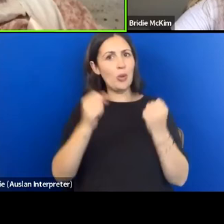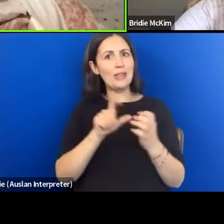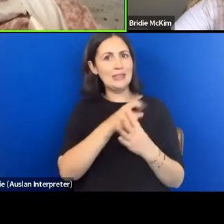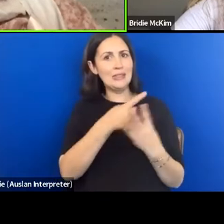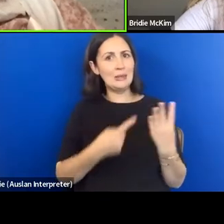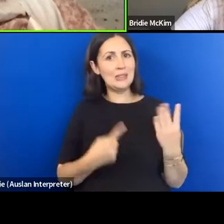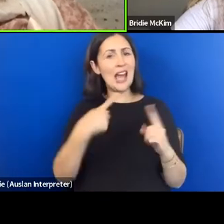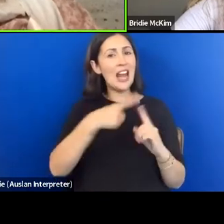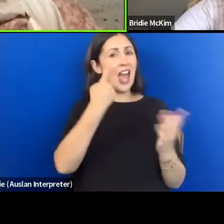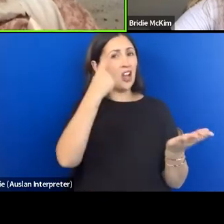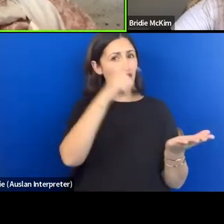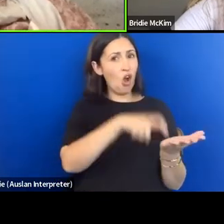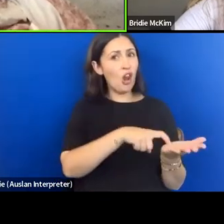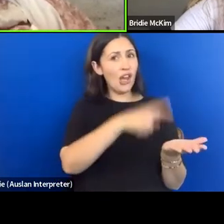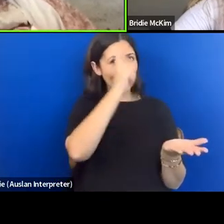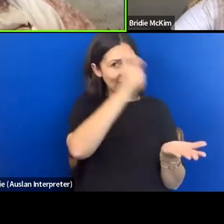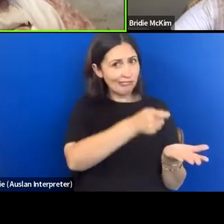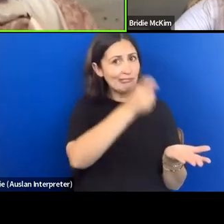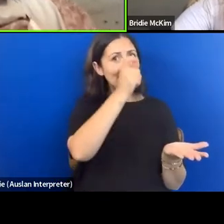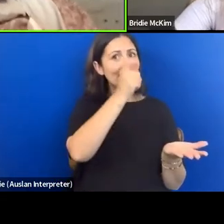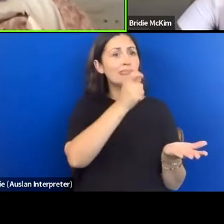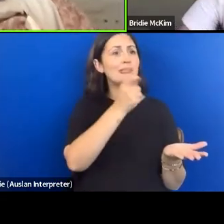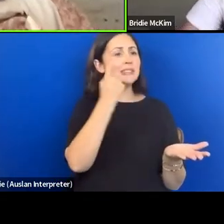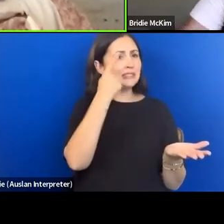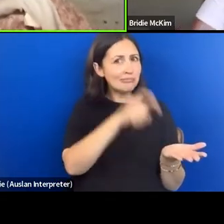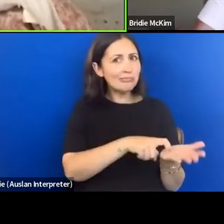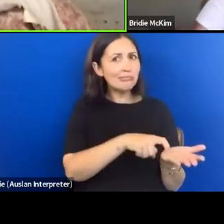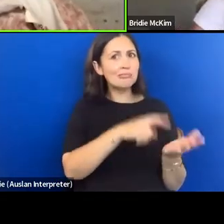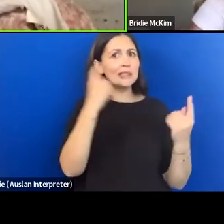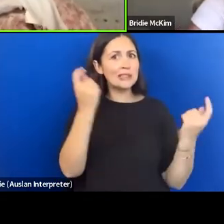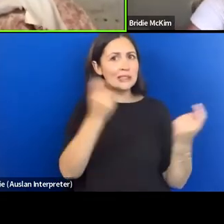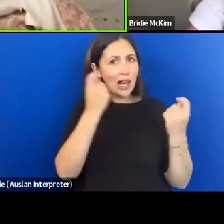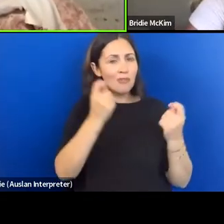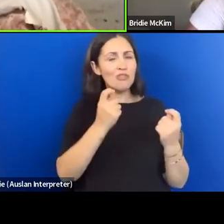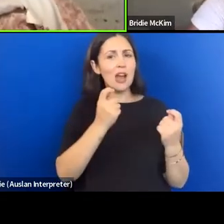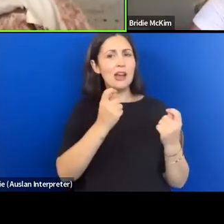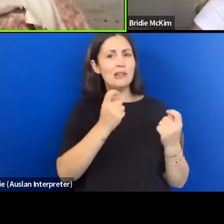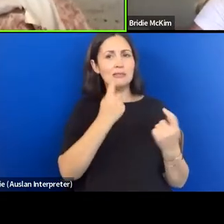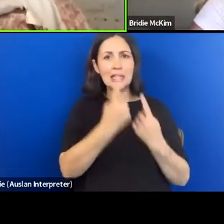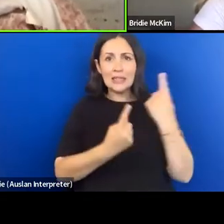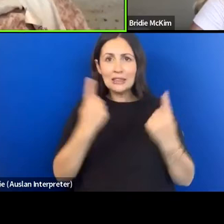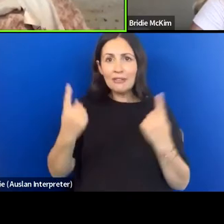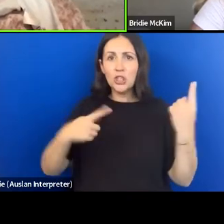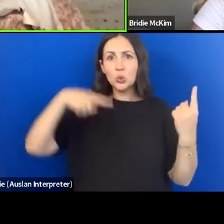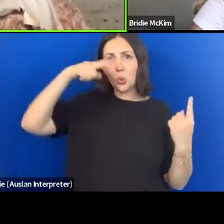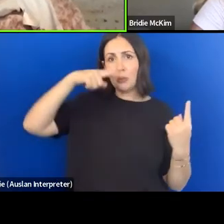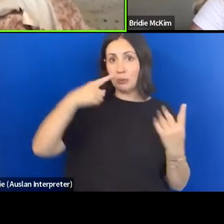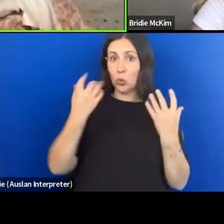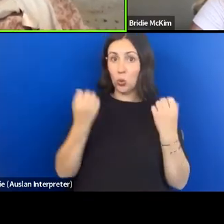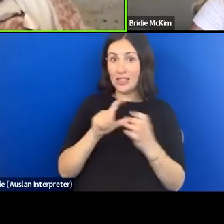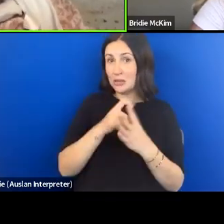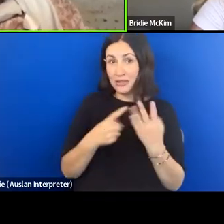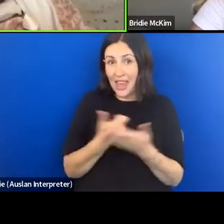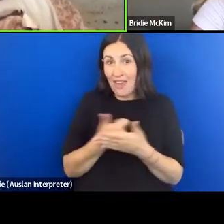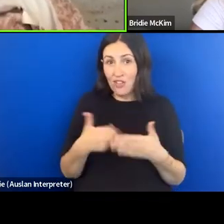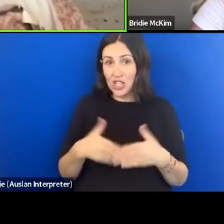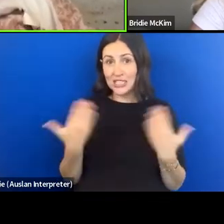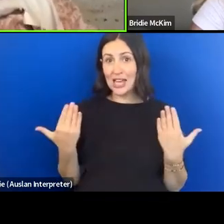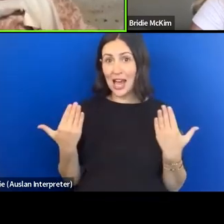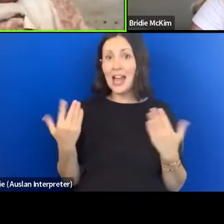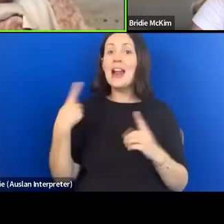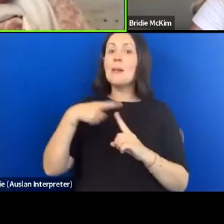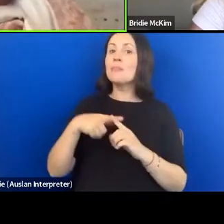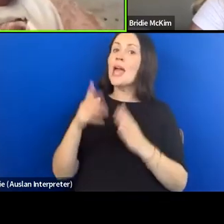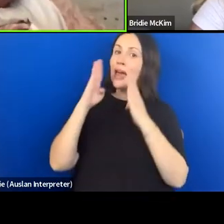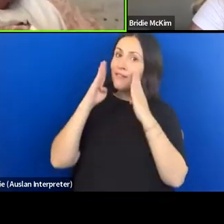acknowledging and celebrating and recognizing people, and not only that, but having a focus